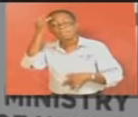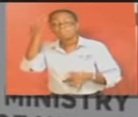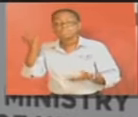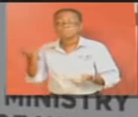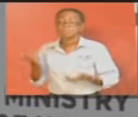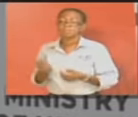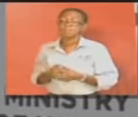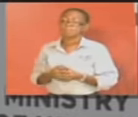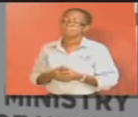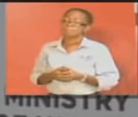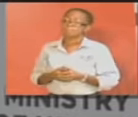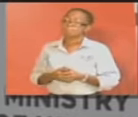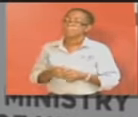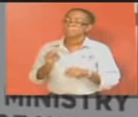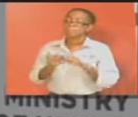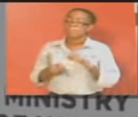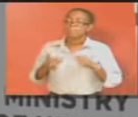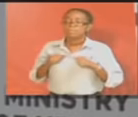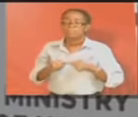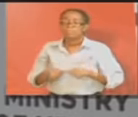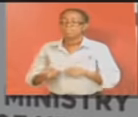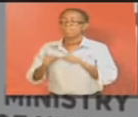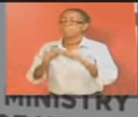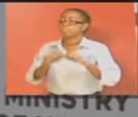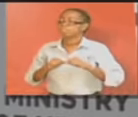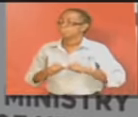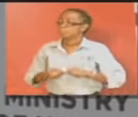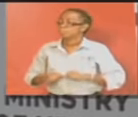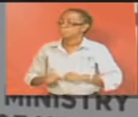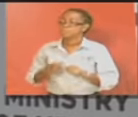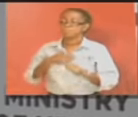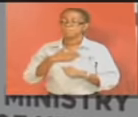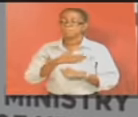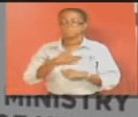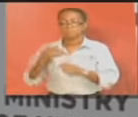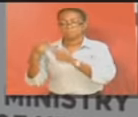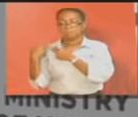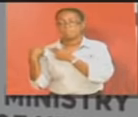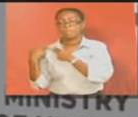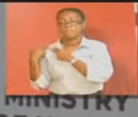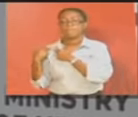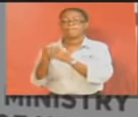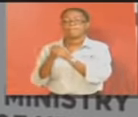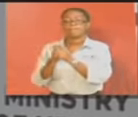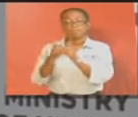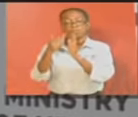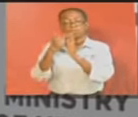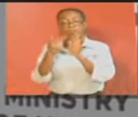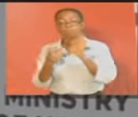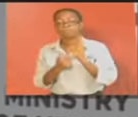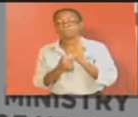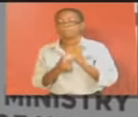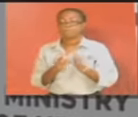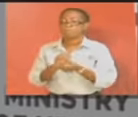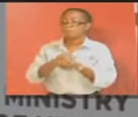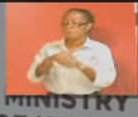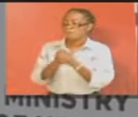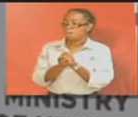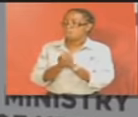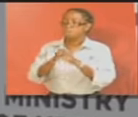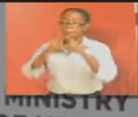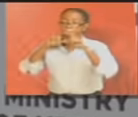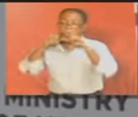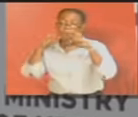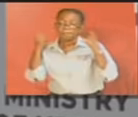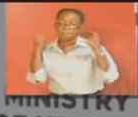remain exactly as have been stated. With respect to your second question, generally anything that deals with tuberculosis is dealt